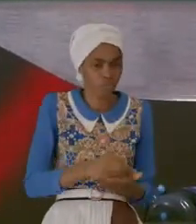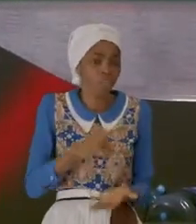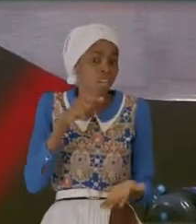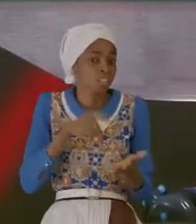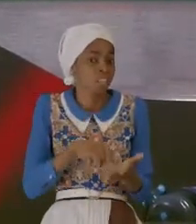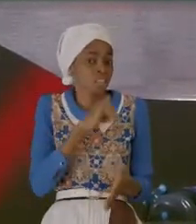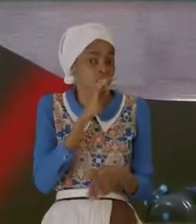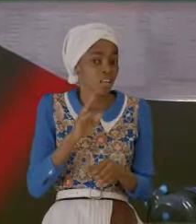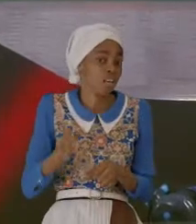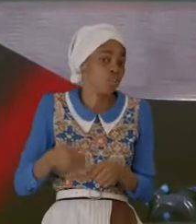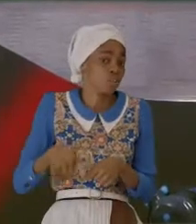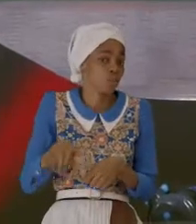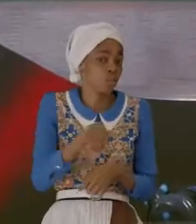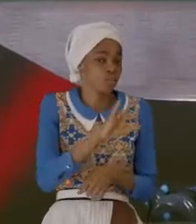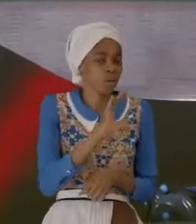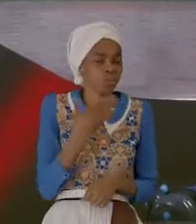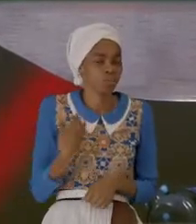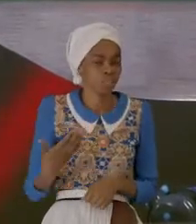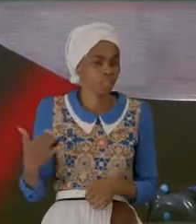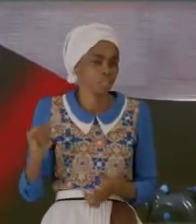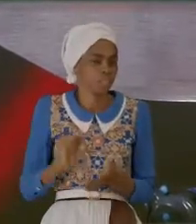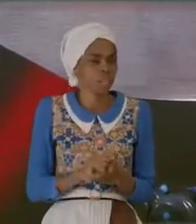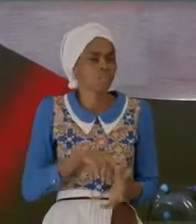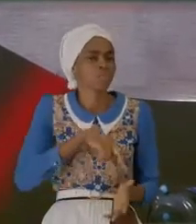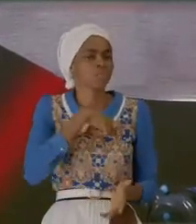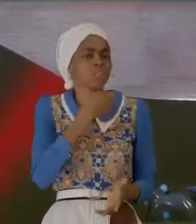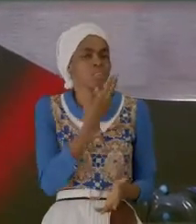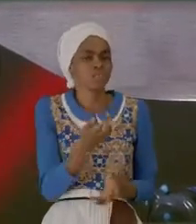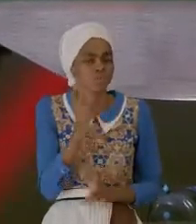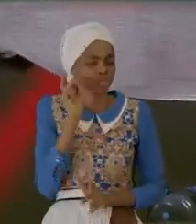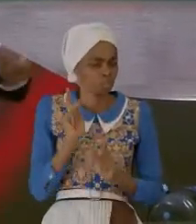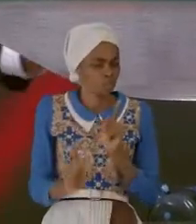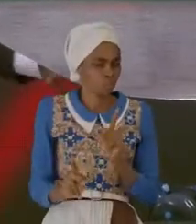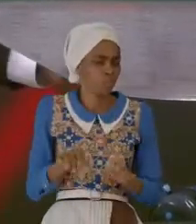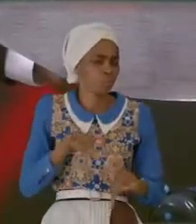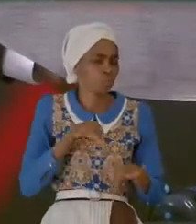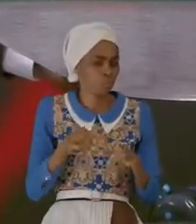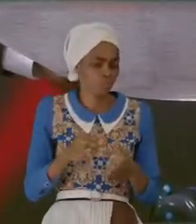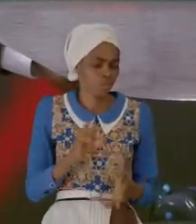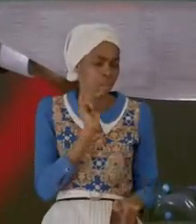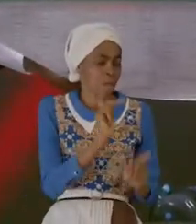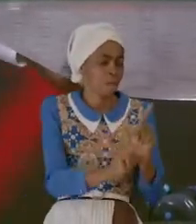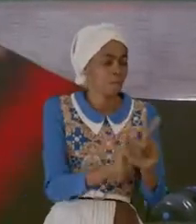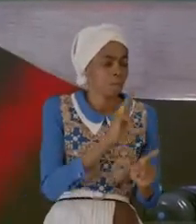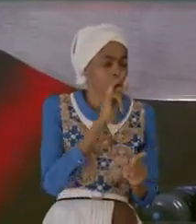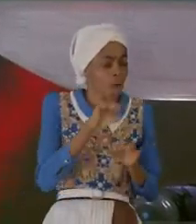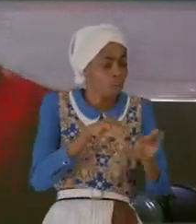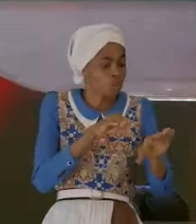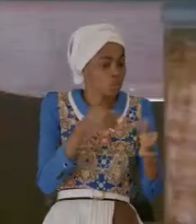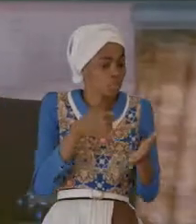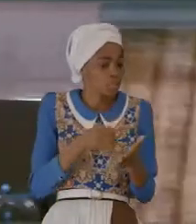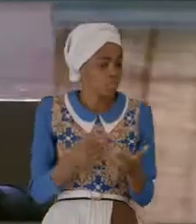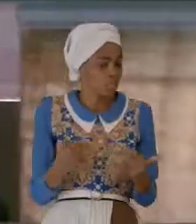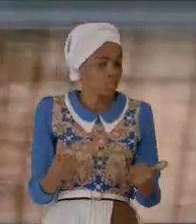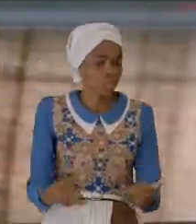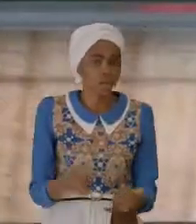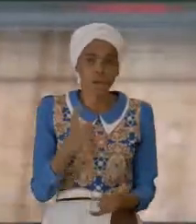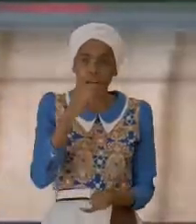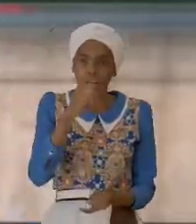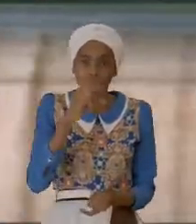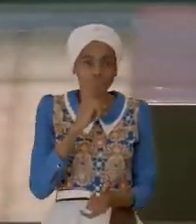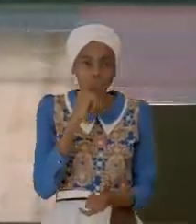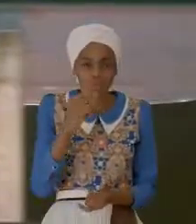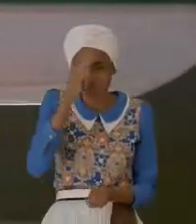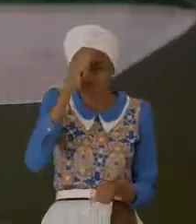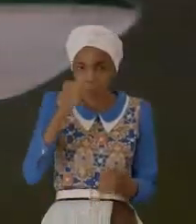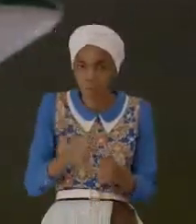thing religious people do today and you didn't remember to compare with